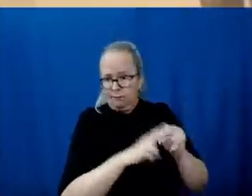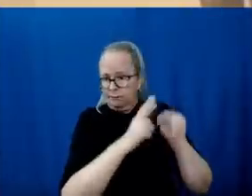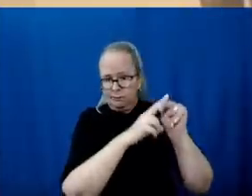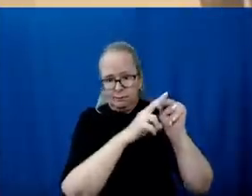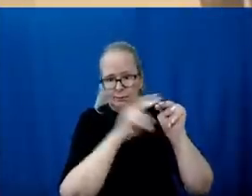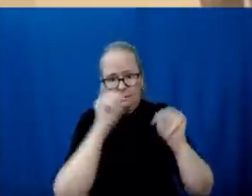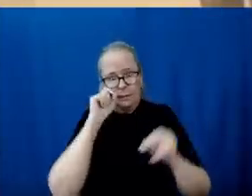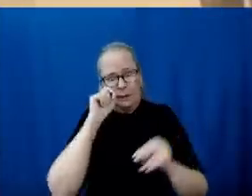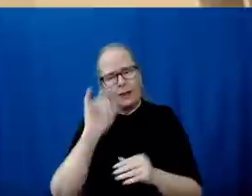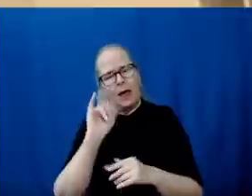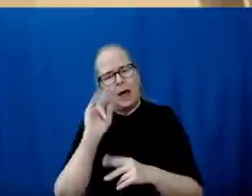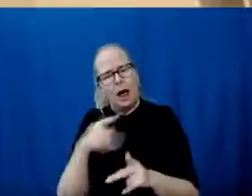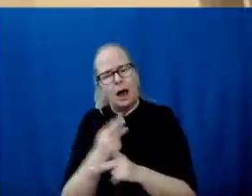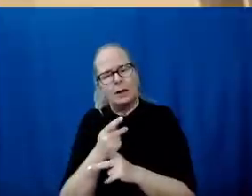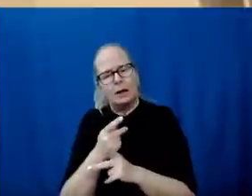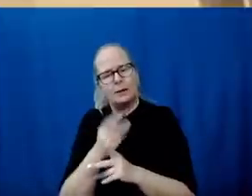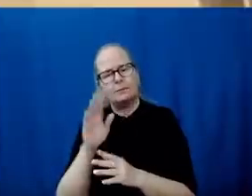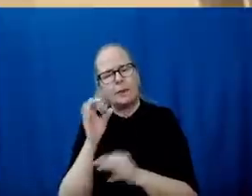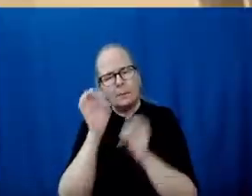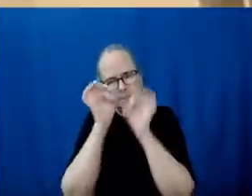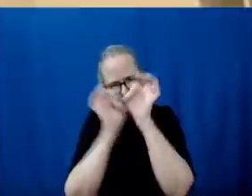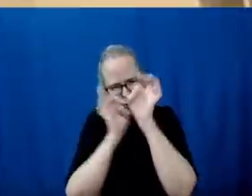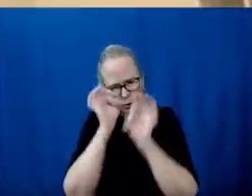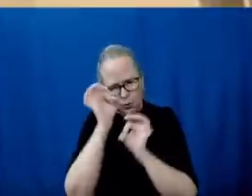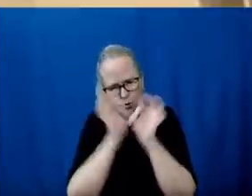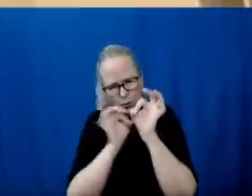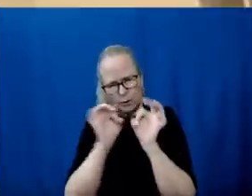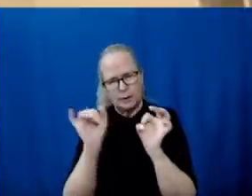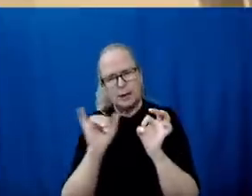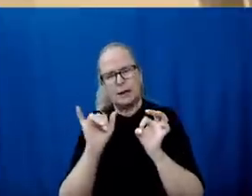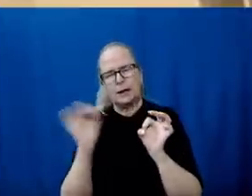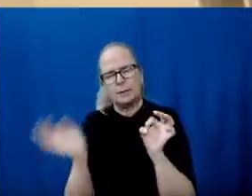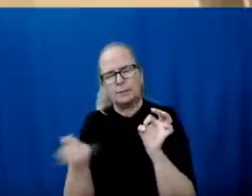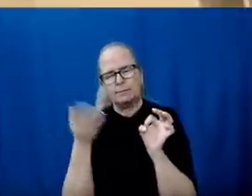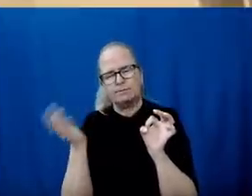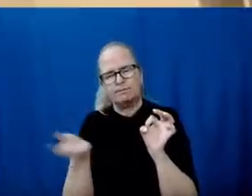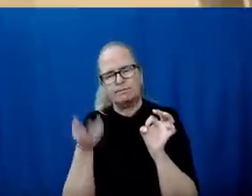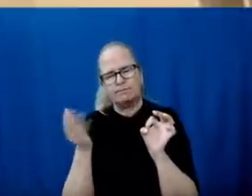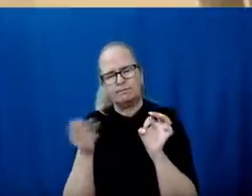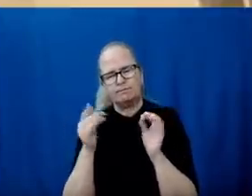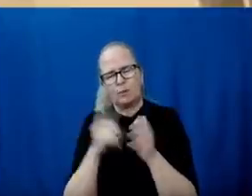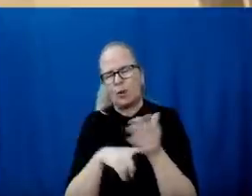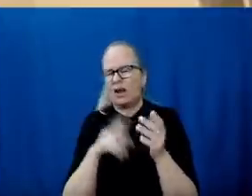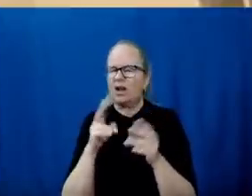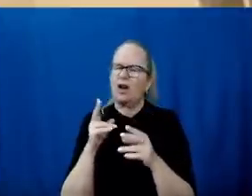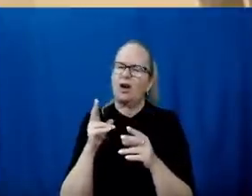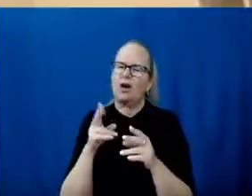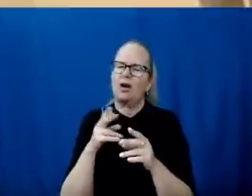quite dramatically. All of this kind of molecular,